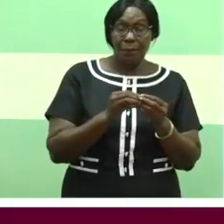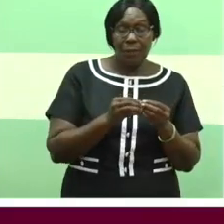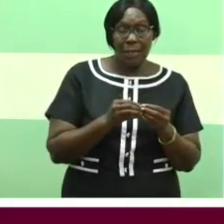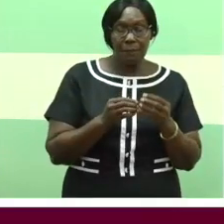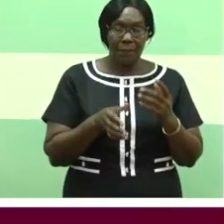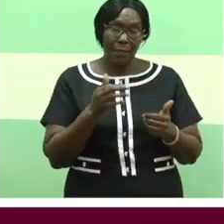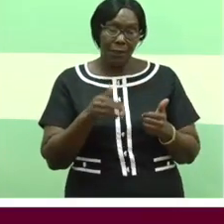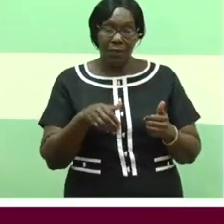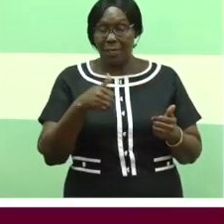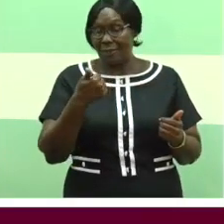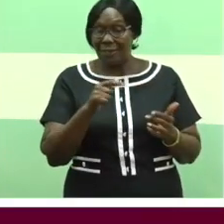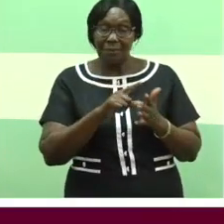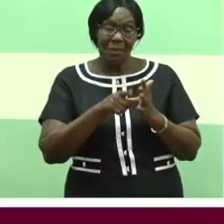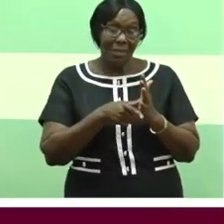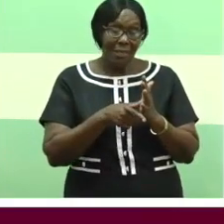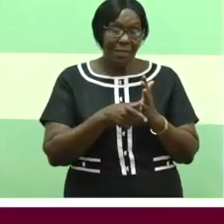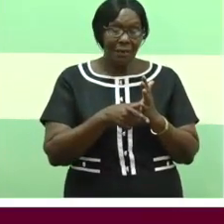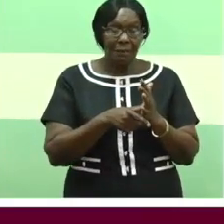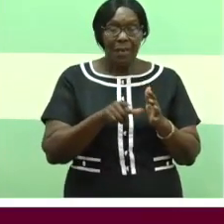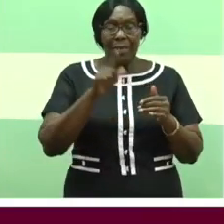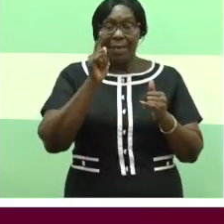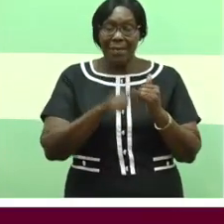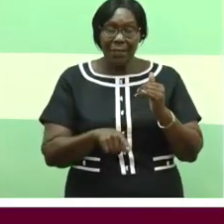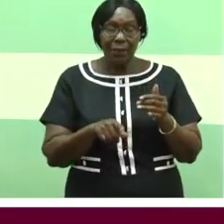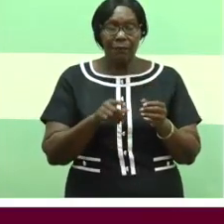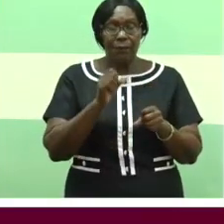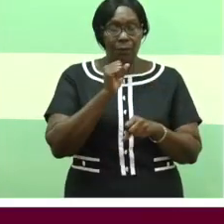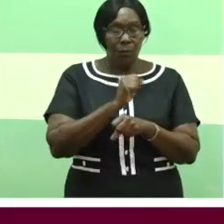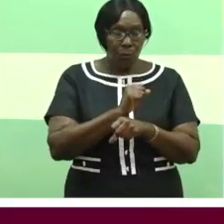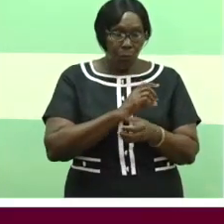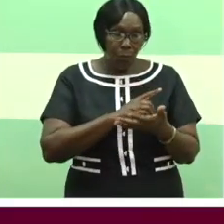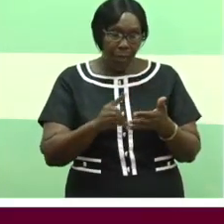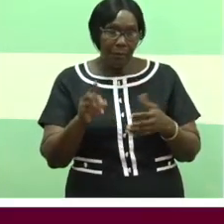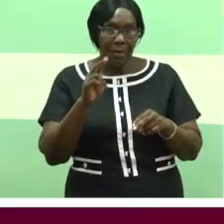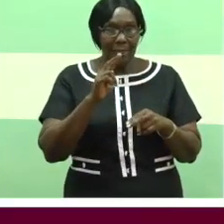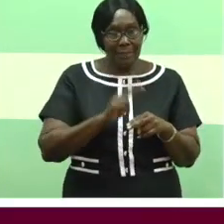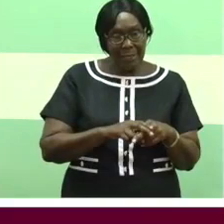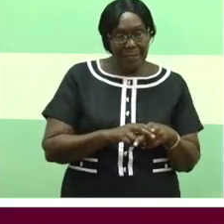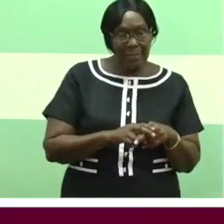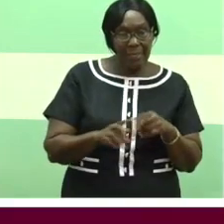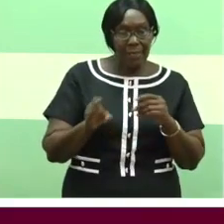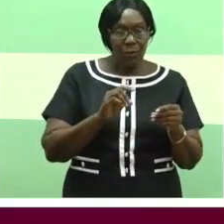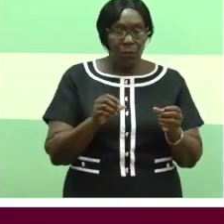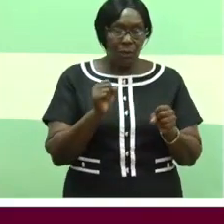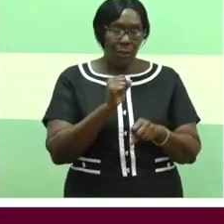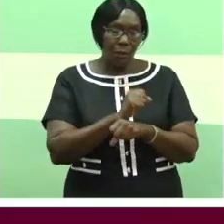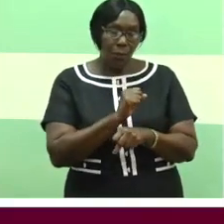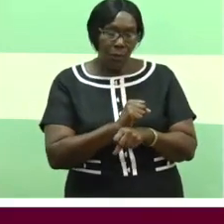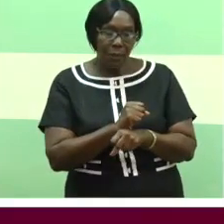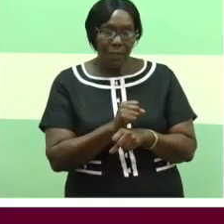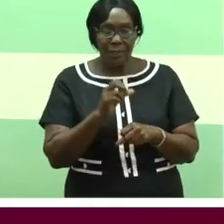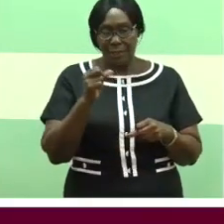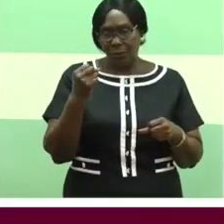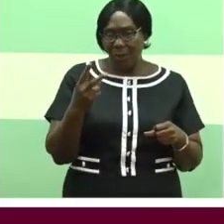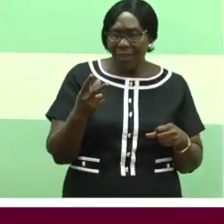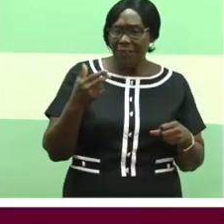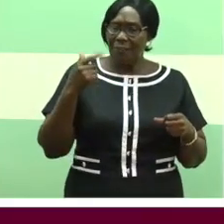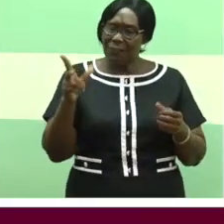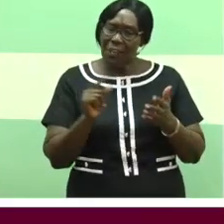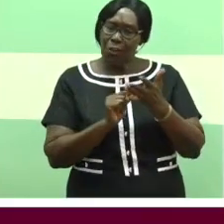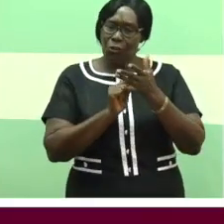minutes. But by the end of the week, from sitting and doing the work, you may see that they're doing it for 12 minutes and then 15.